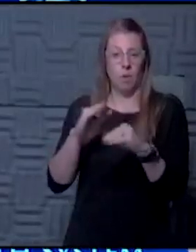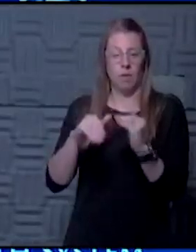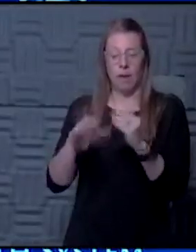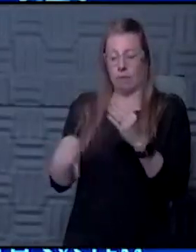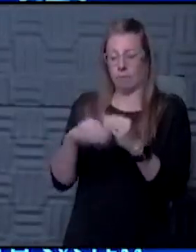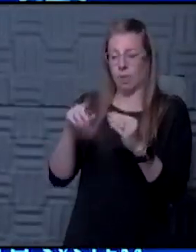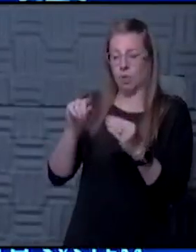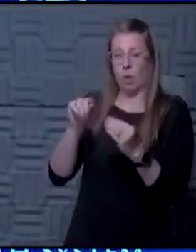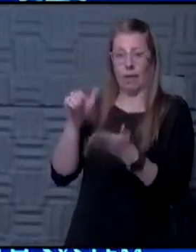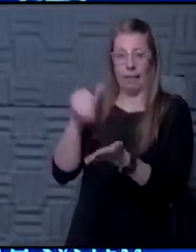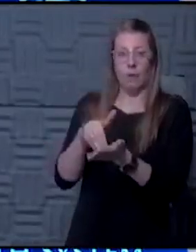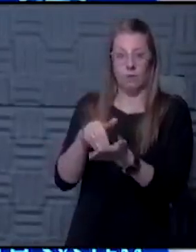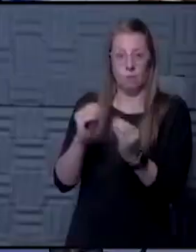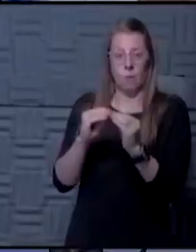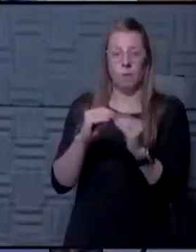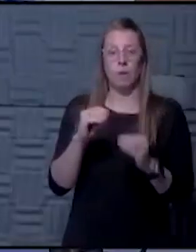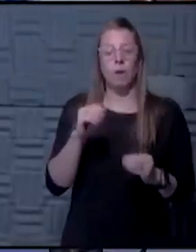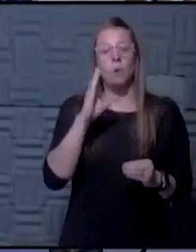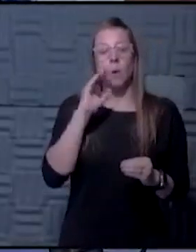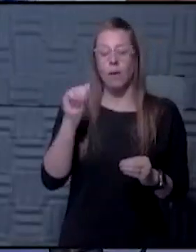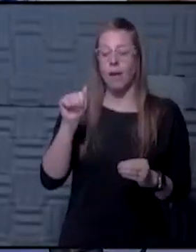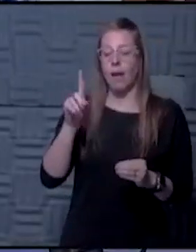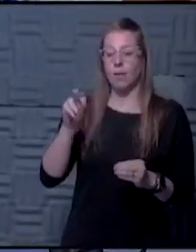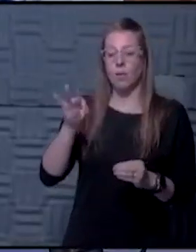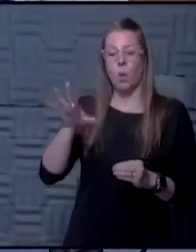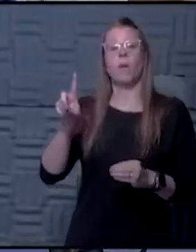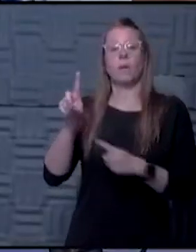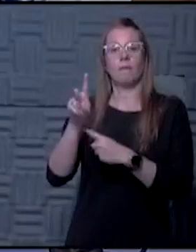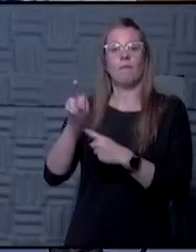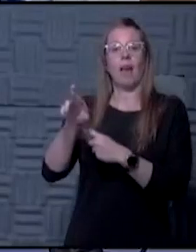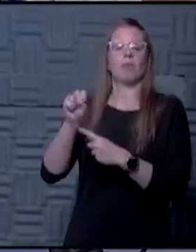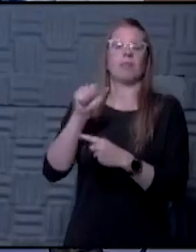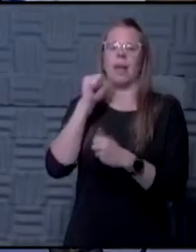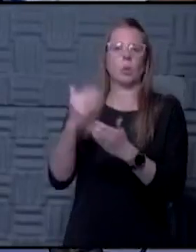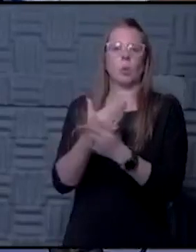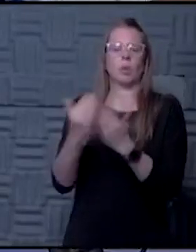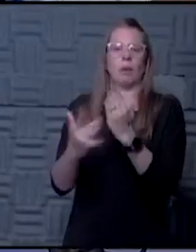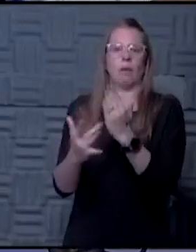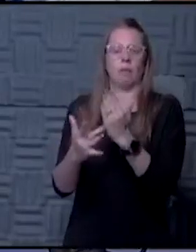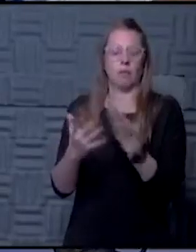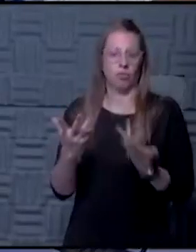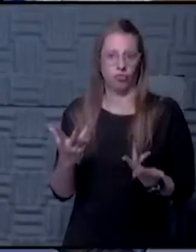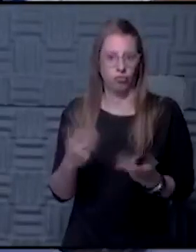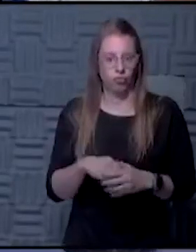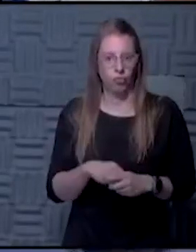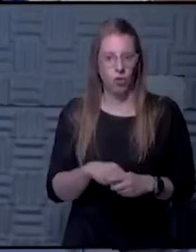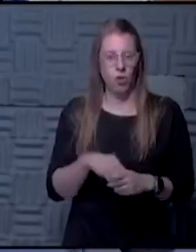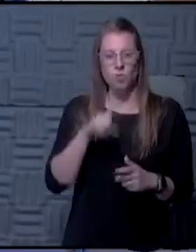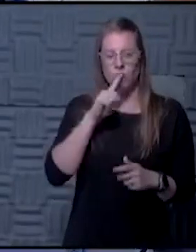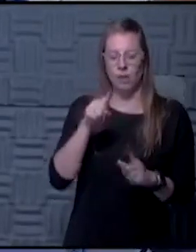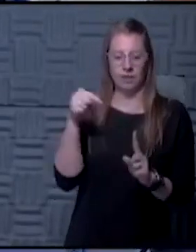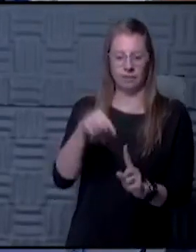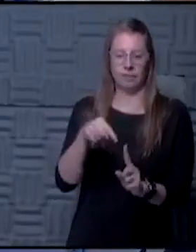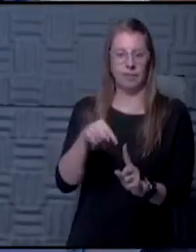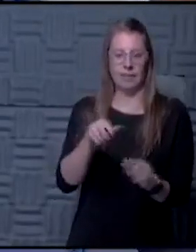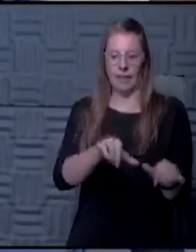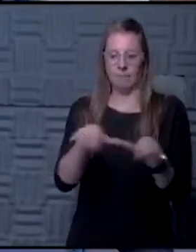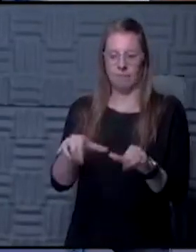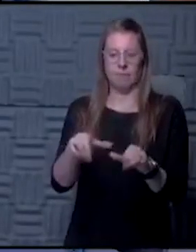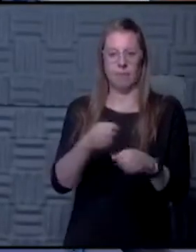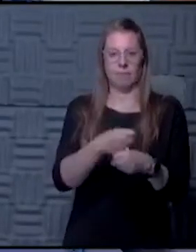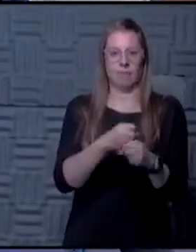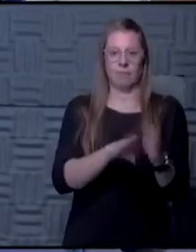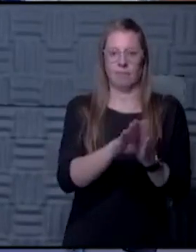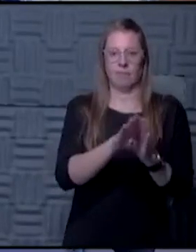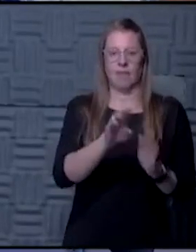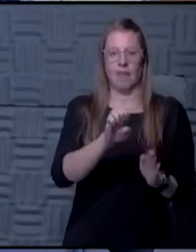20,000 or so. And we know that the adenovirus is not a new technology. This is technology. I was just going to say it's the basis of the Ebola vaccine and other vaccines, so it should be